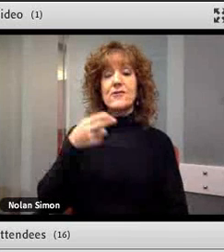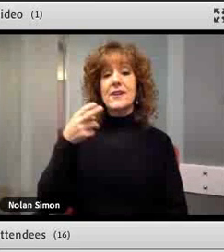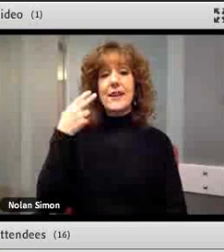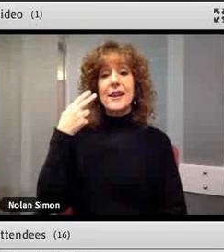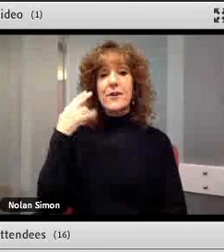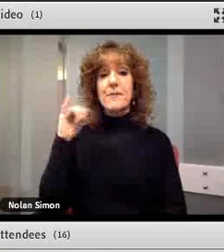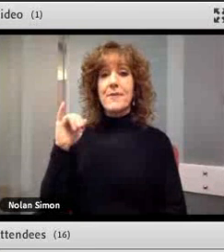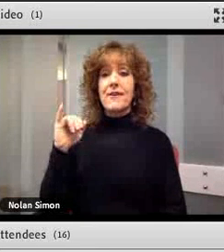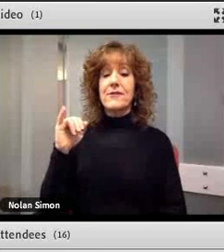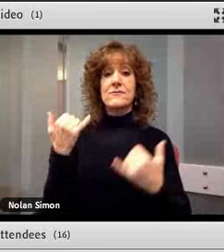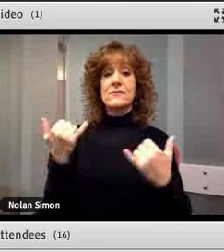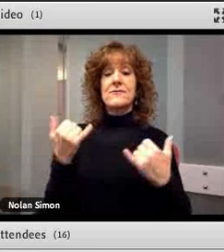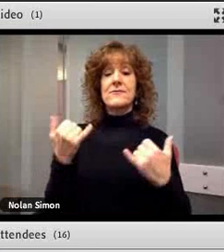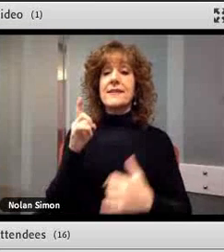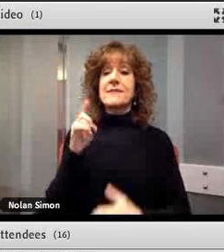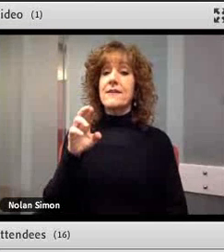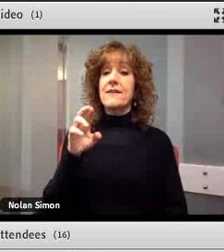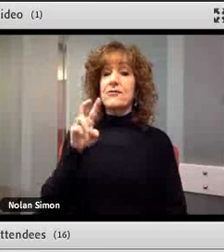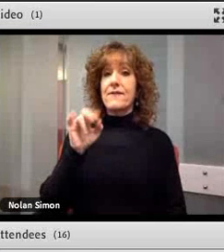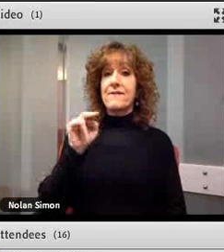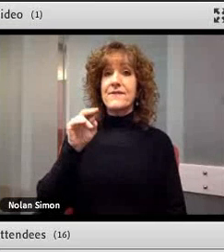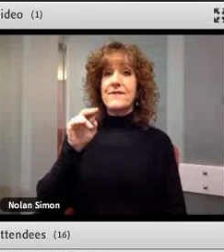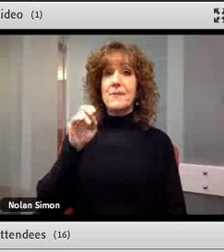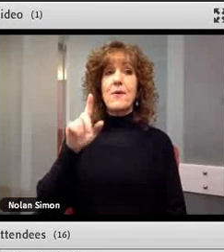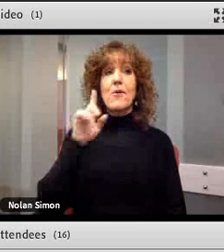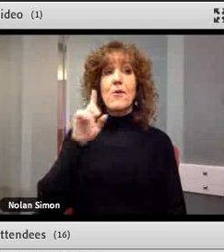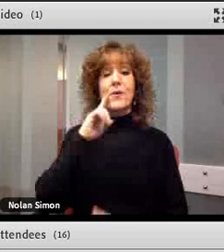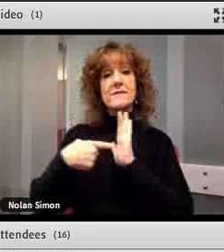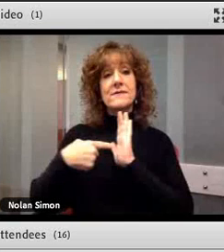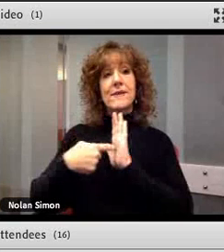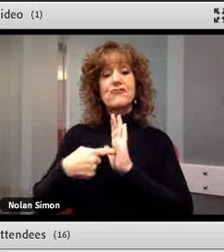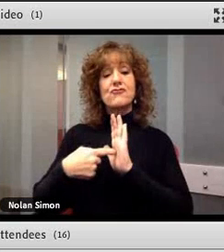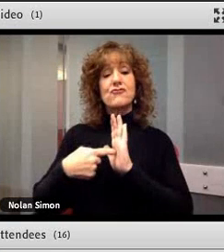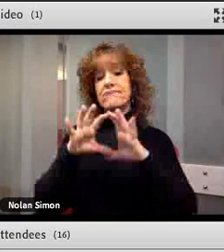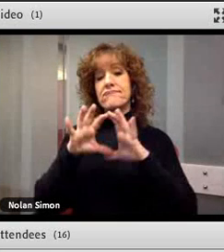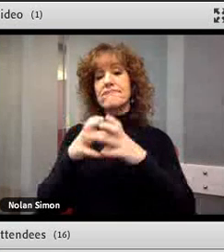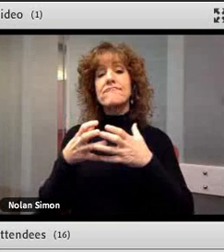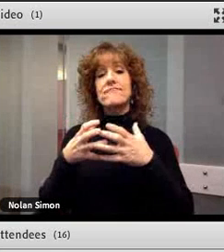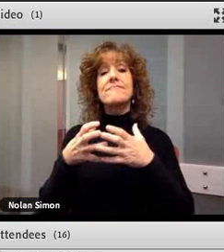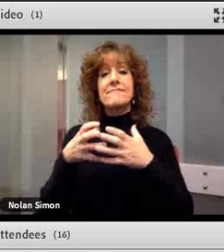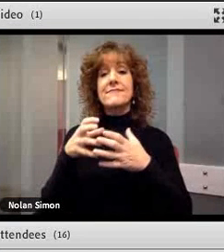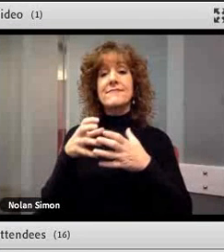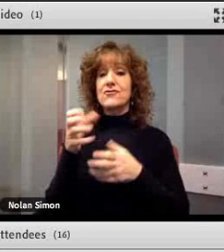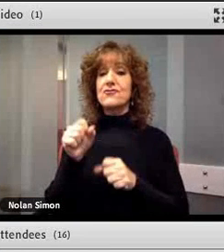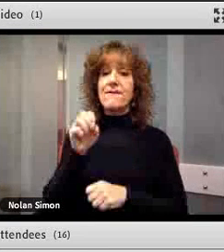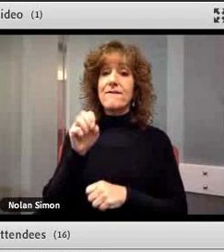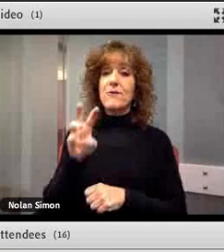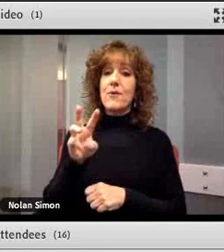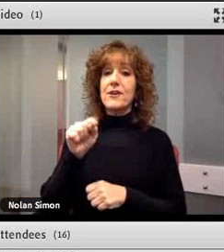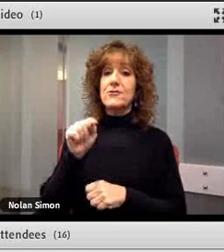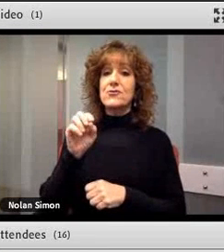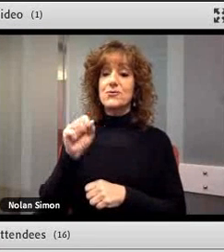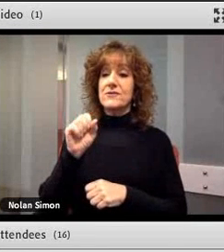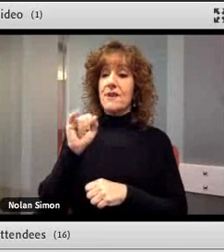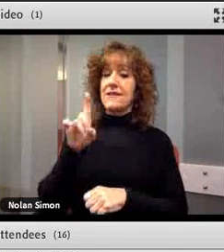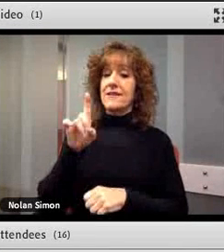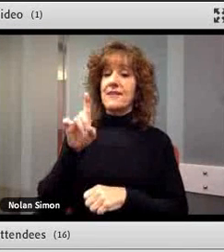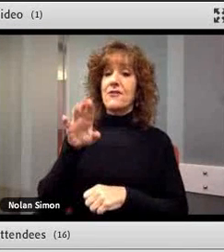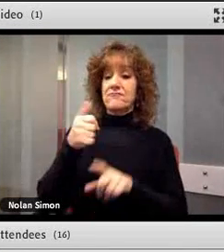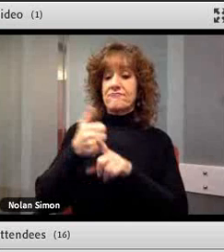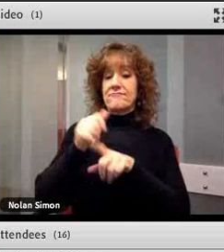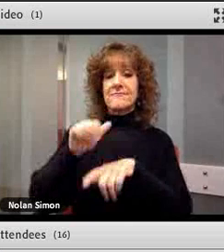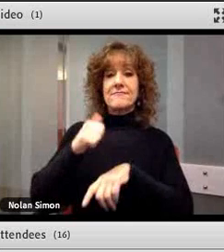hearing impairments. Today, Dr. Vinipol is going to demonstrate a suite of software tools that